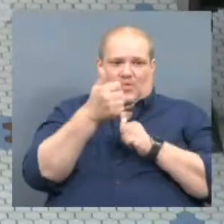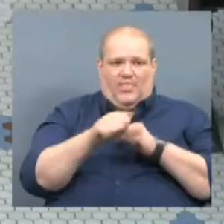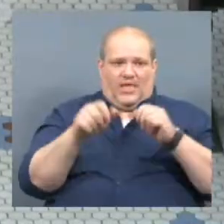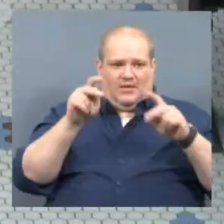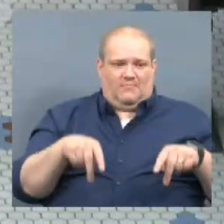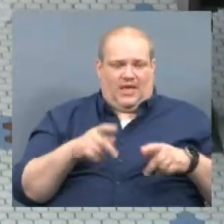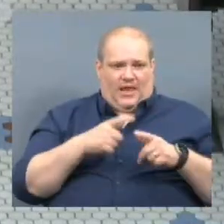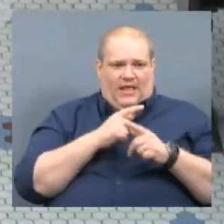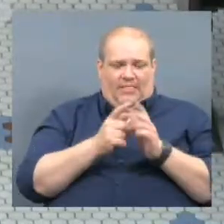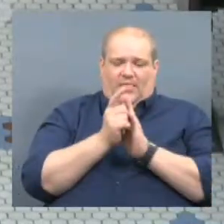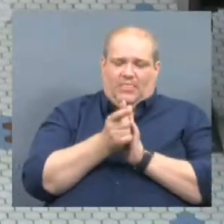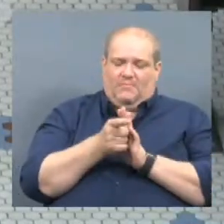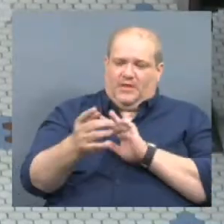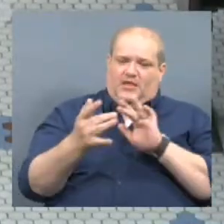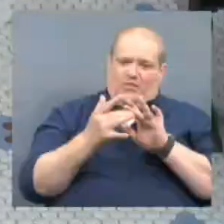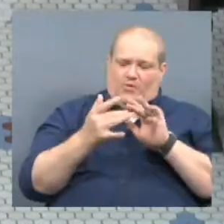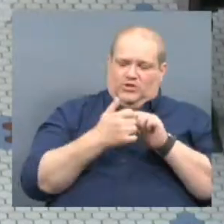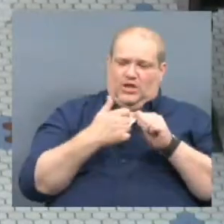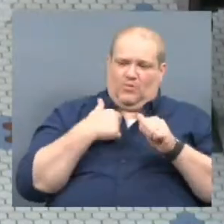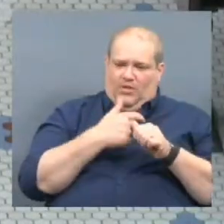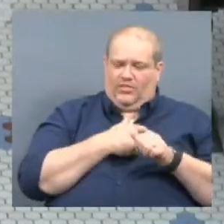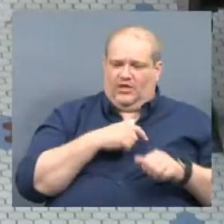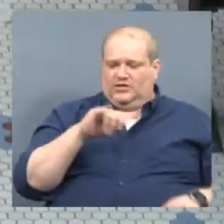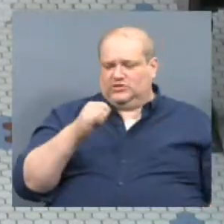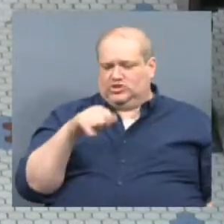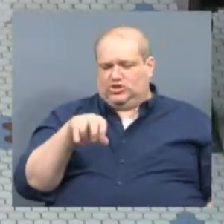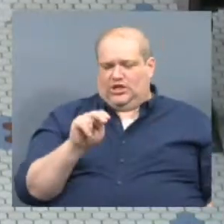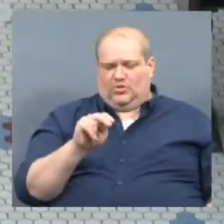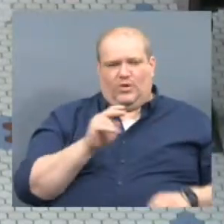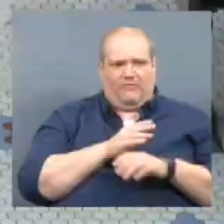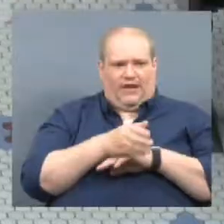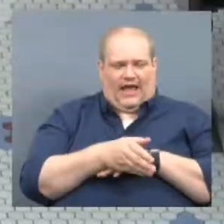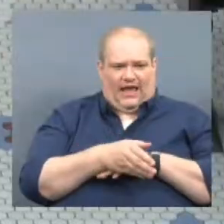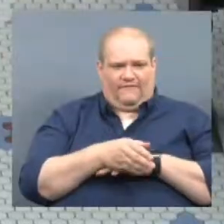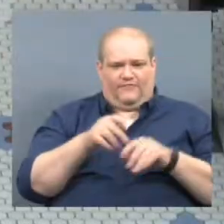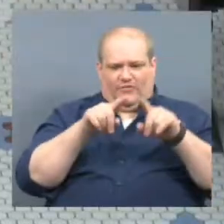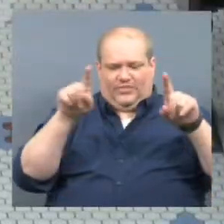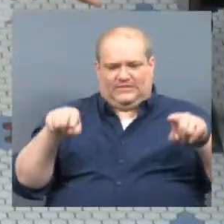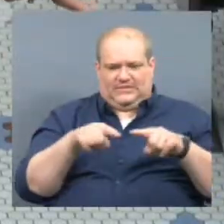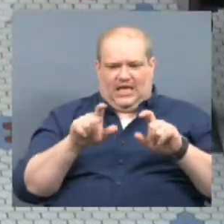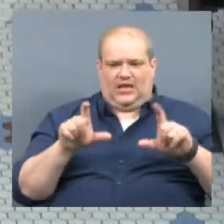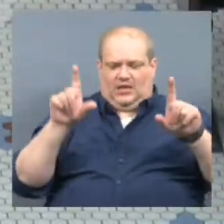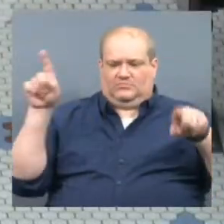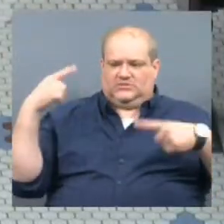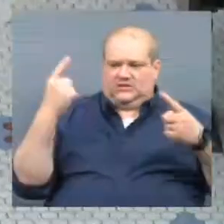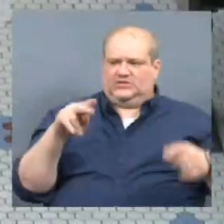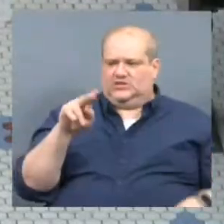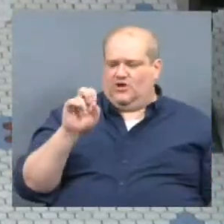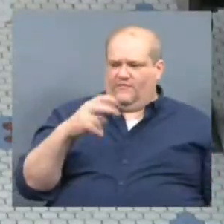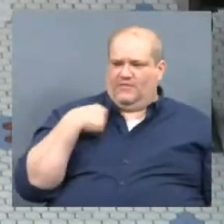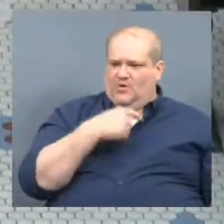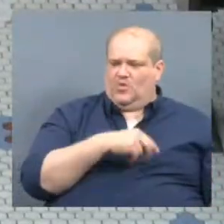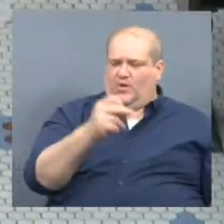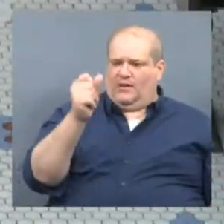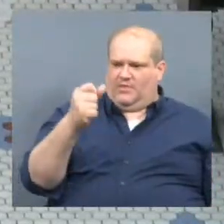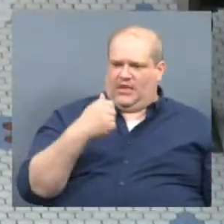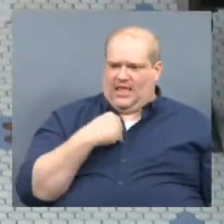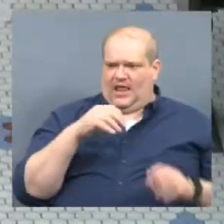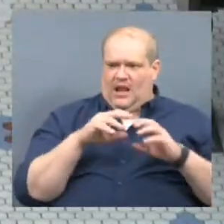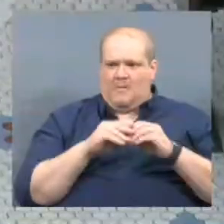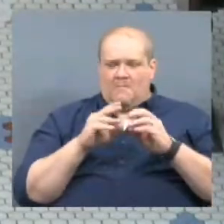And so the minute they reached out to us in January, after the signs had been up since November, we immediately had a